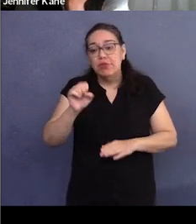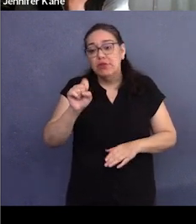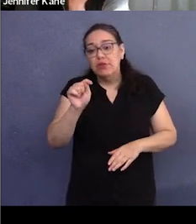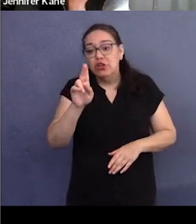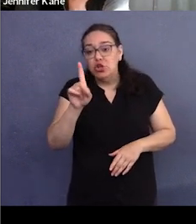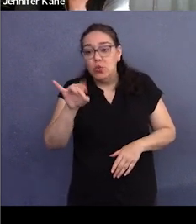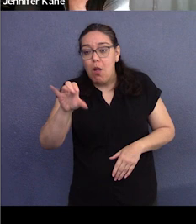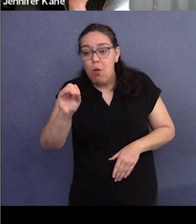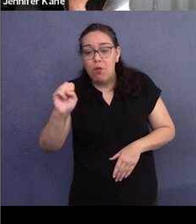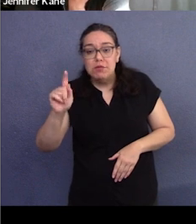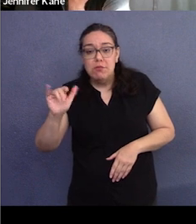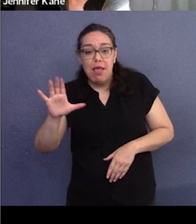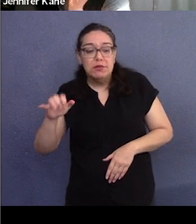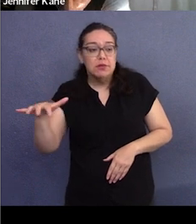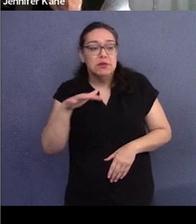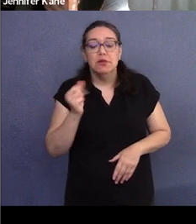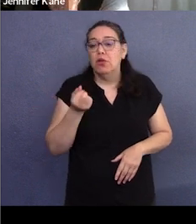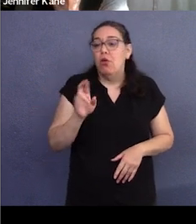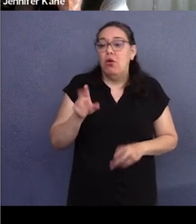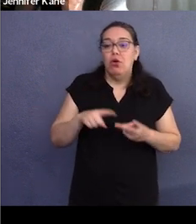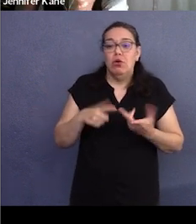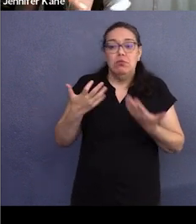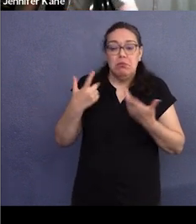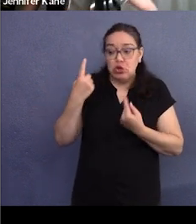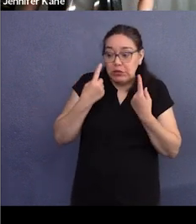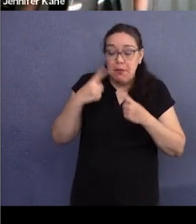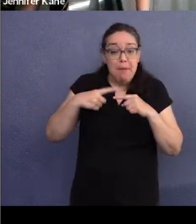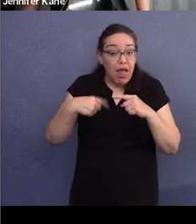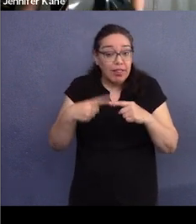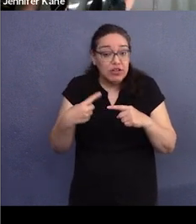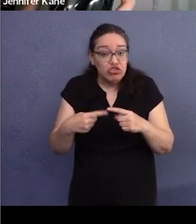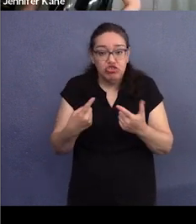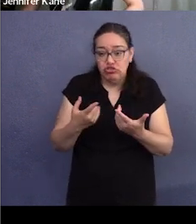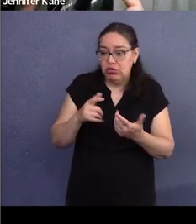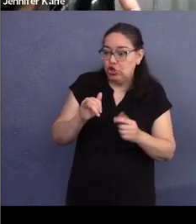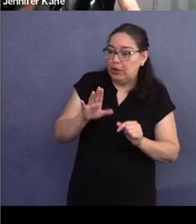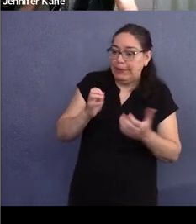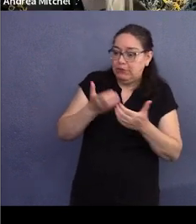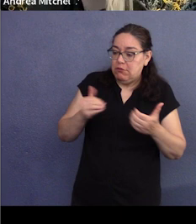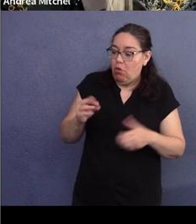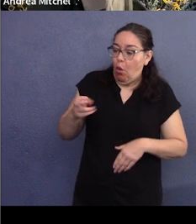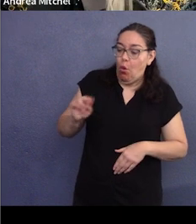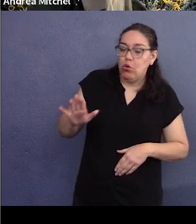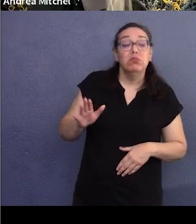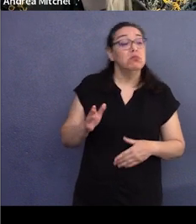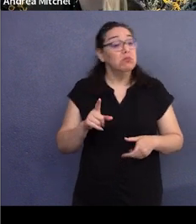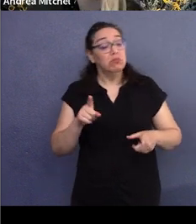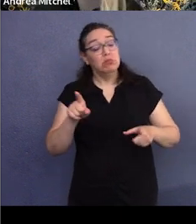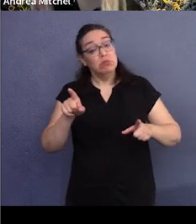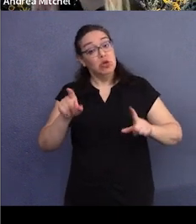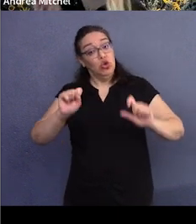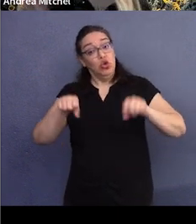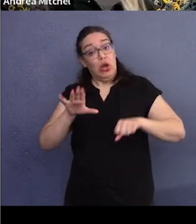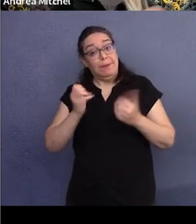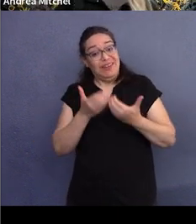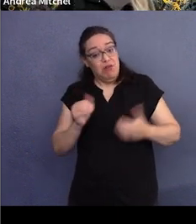or I don't know, would you consider mileage? Where that could be its own. it could be its own. So